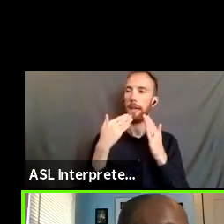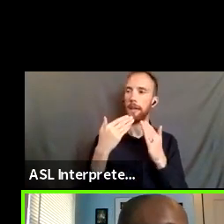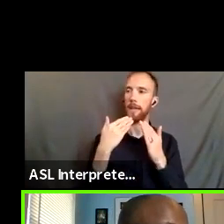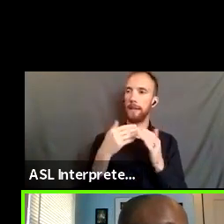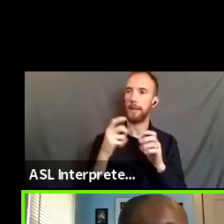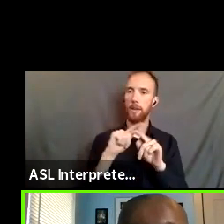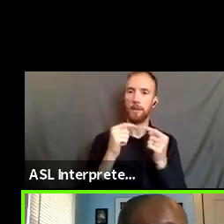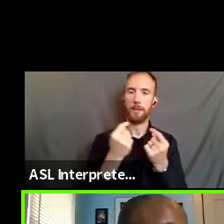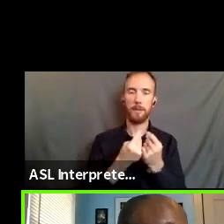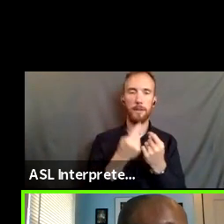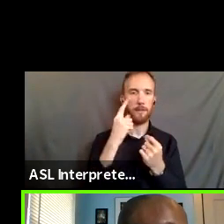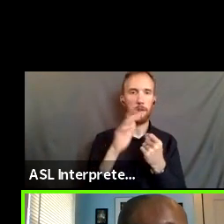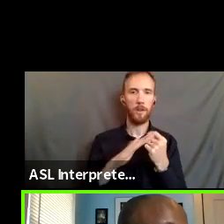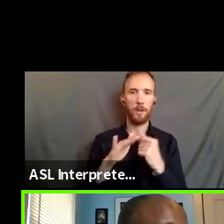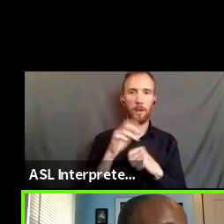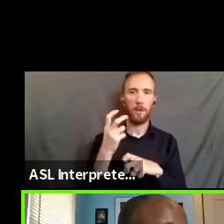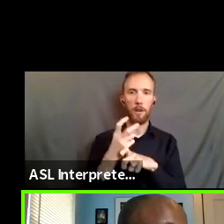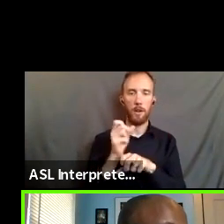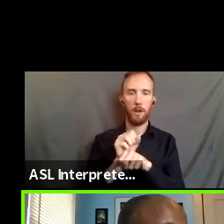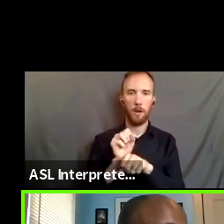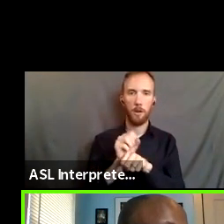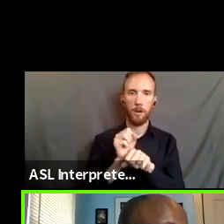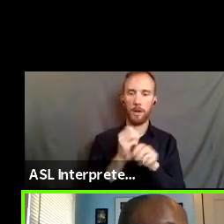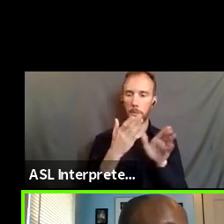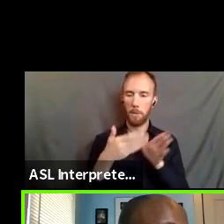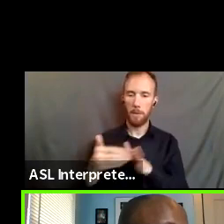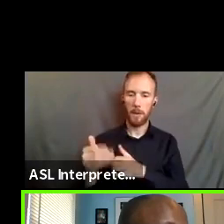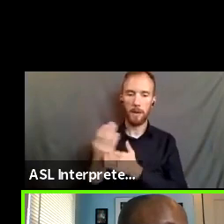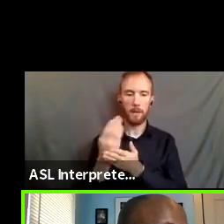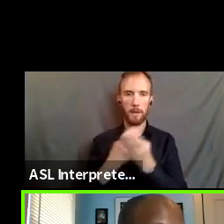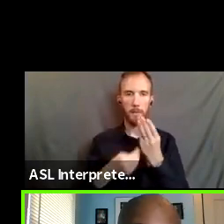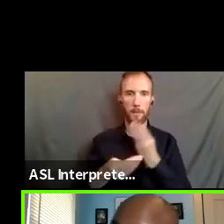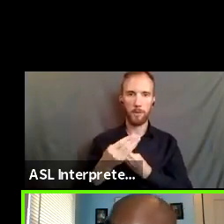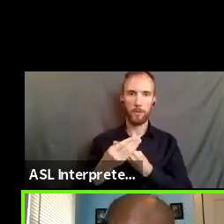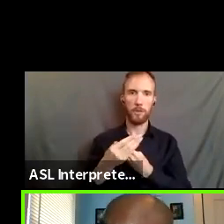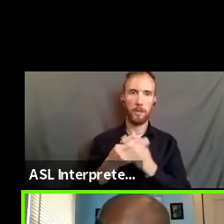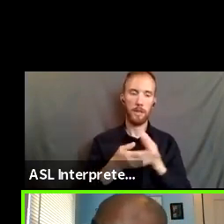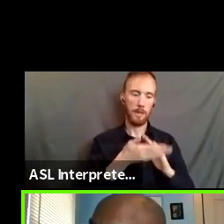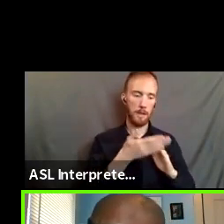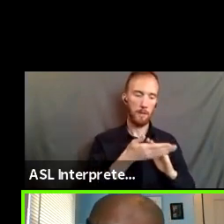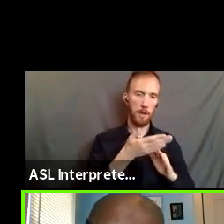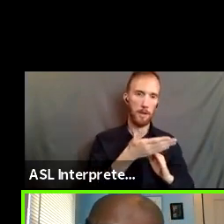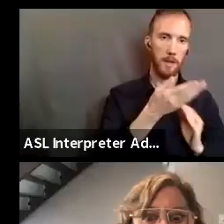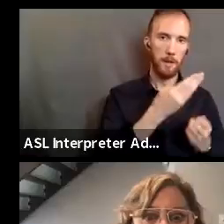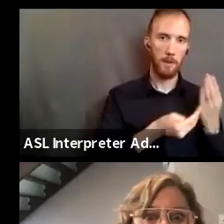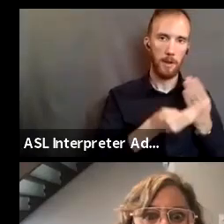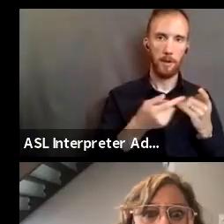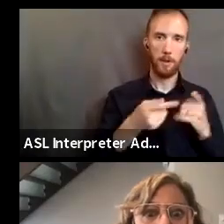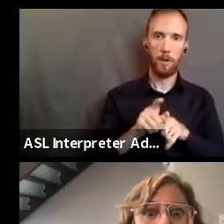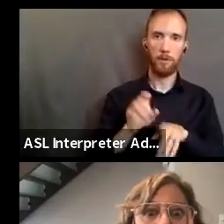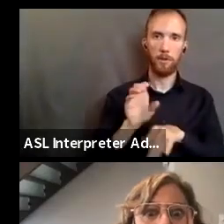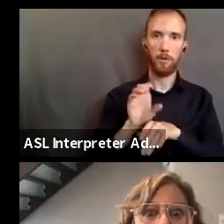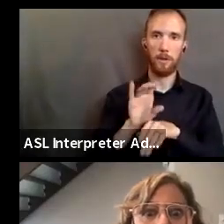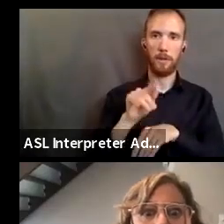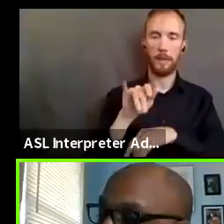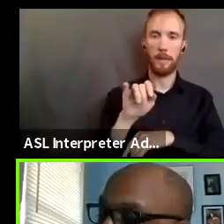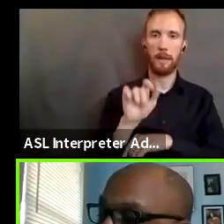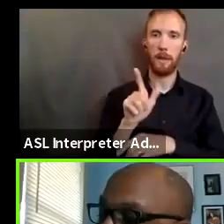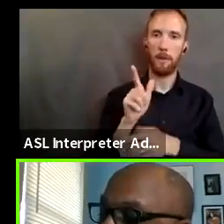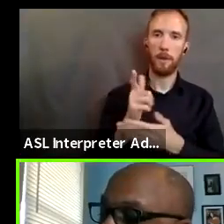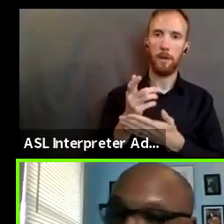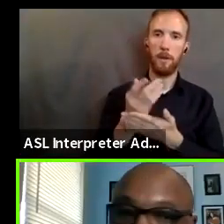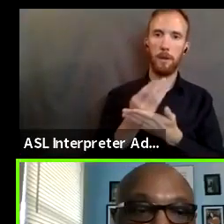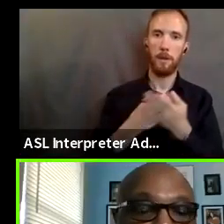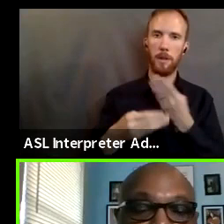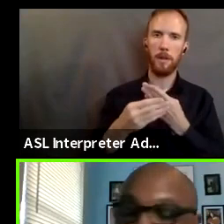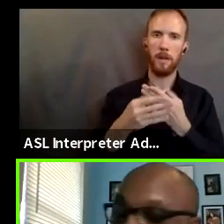um preparing both the budgeting uh operating budget and capital budget i want to uh take it back on what uh remember